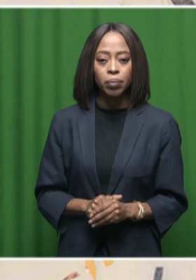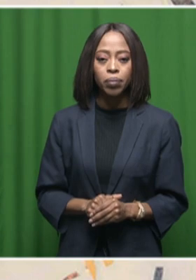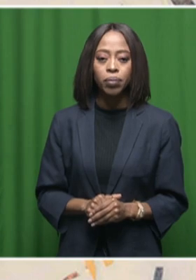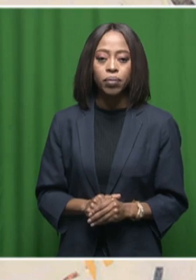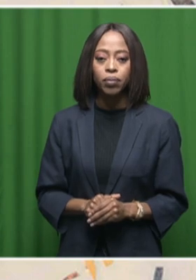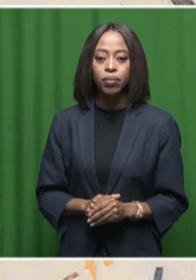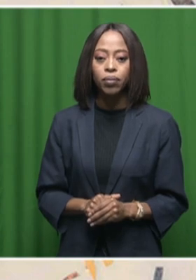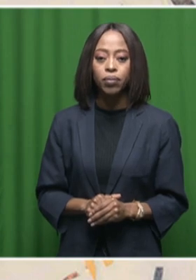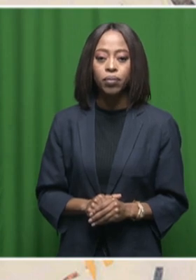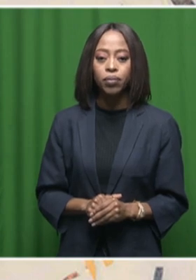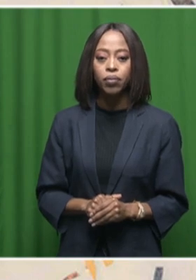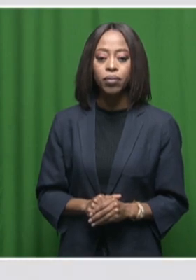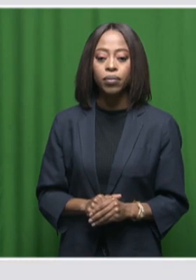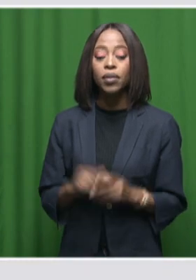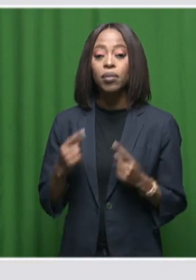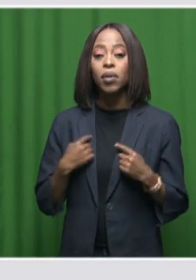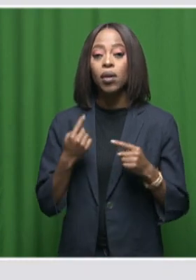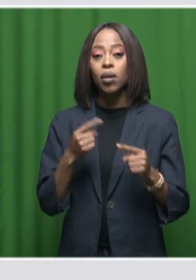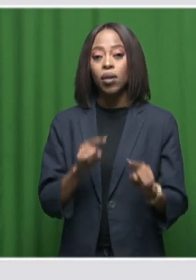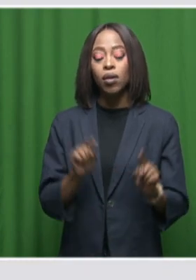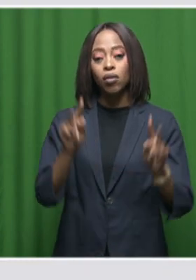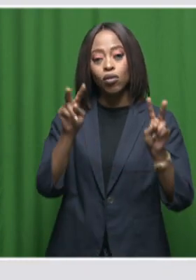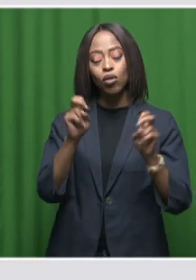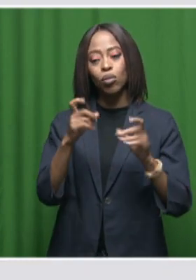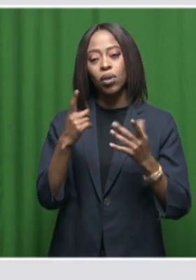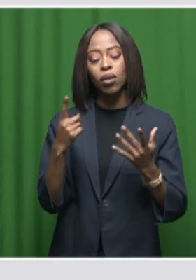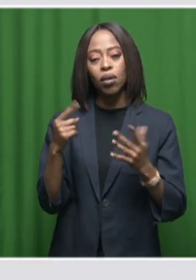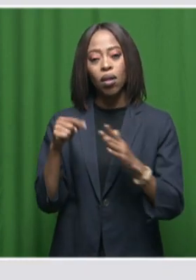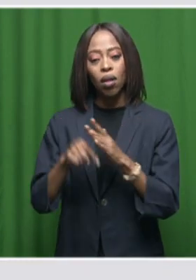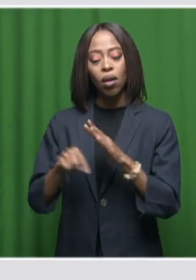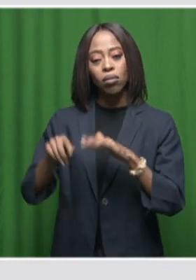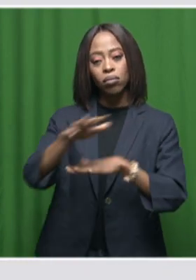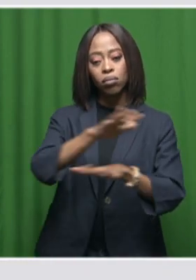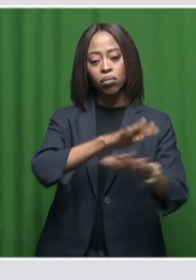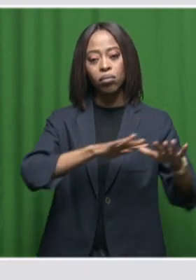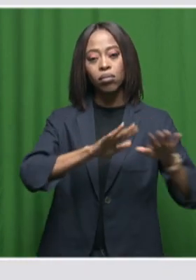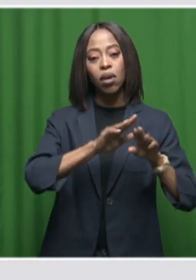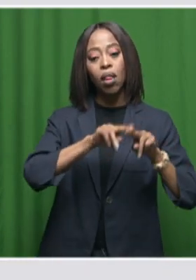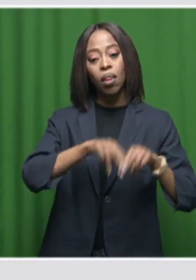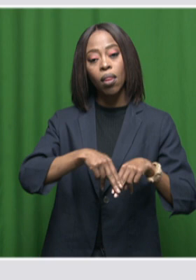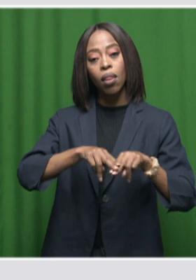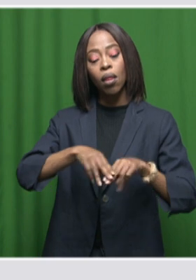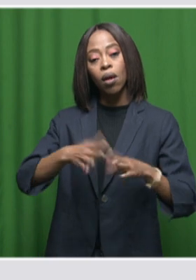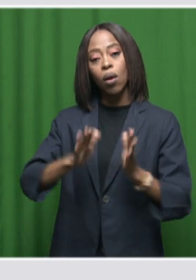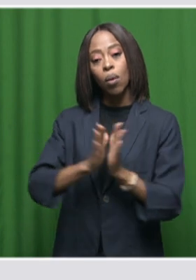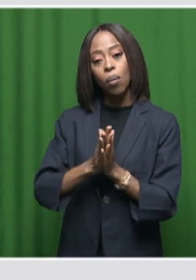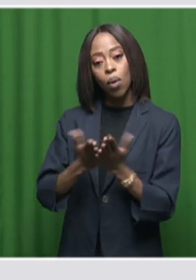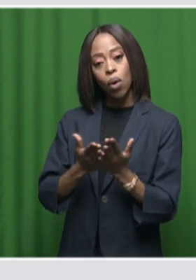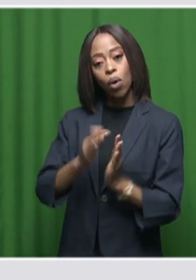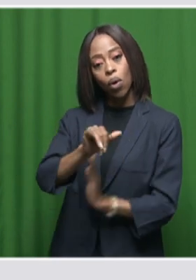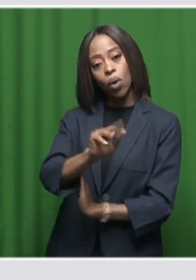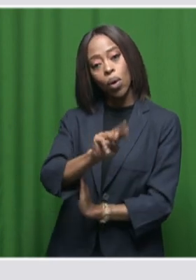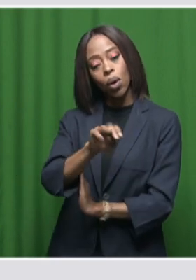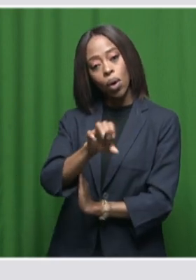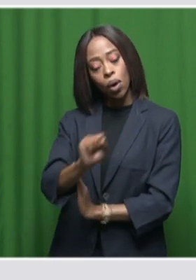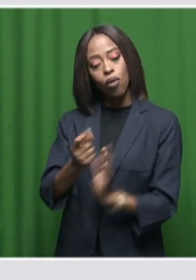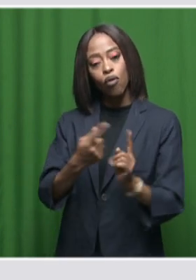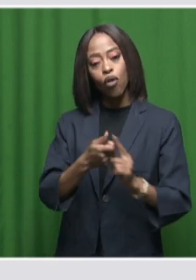So I came across the title Lost Horizon. It's based on a book by James Hilton